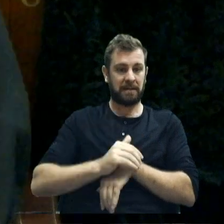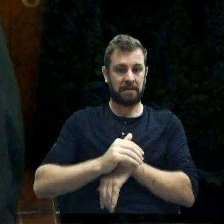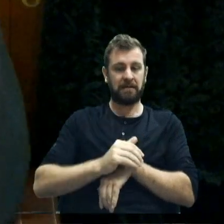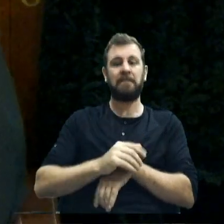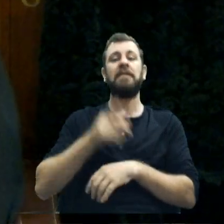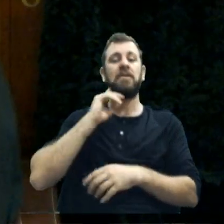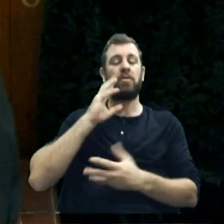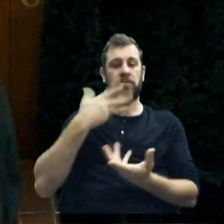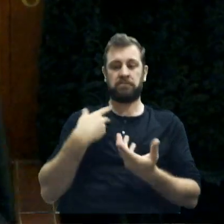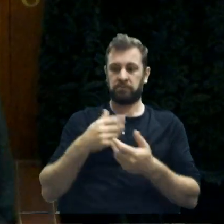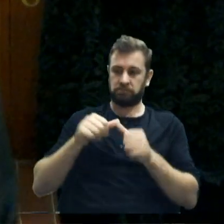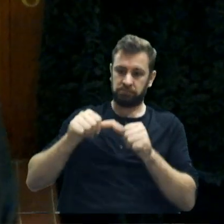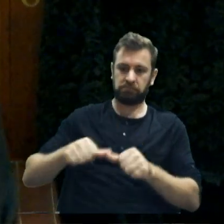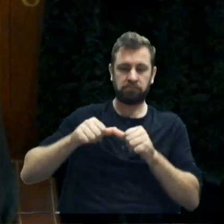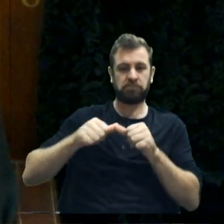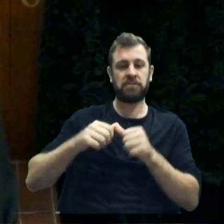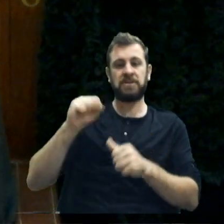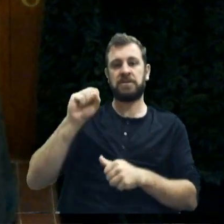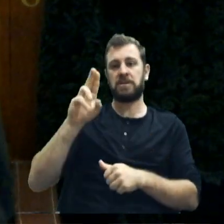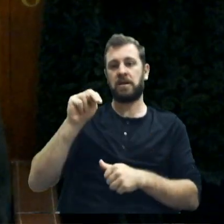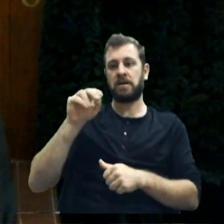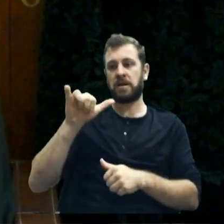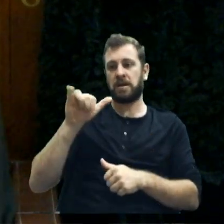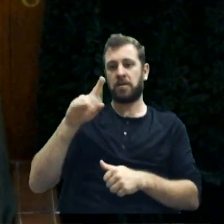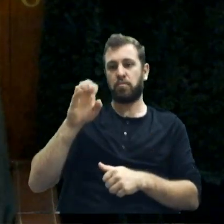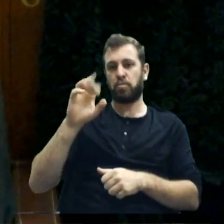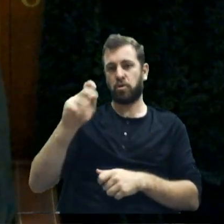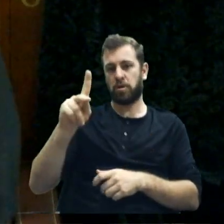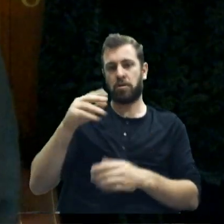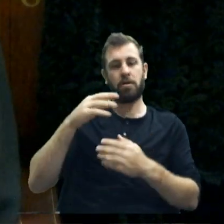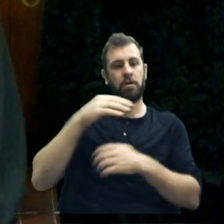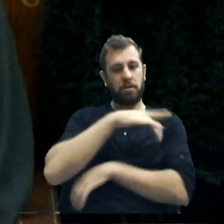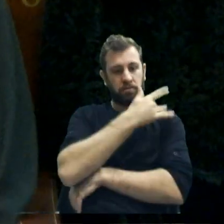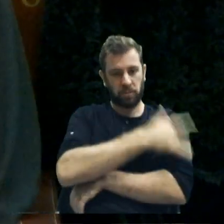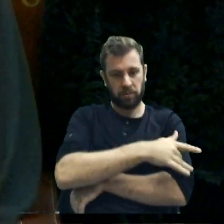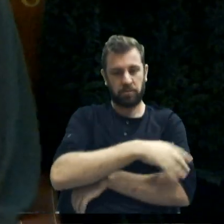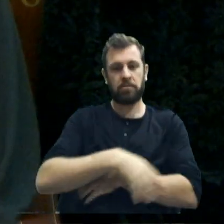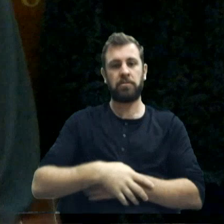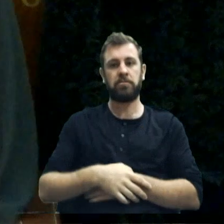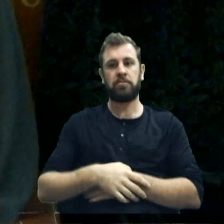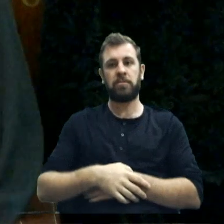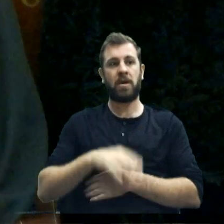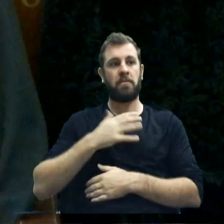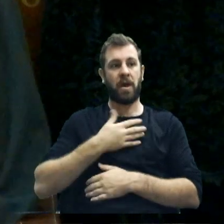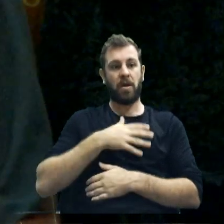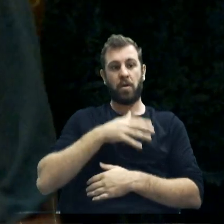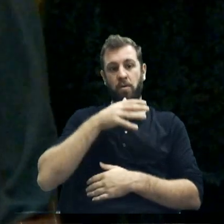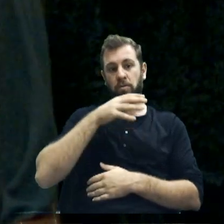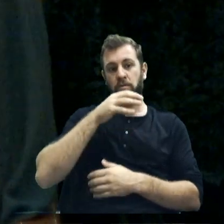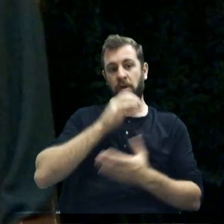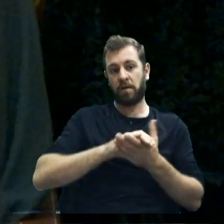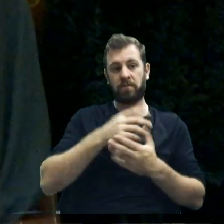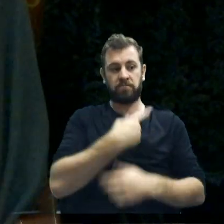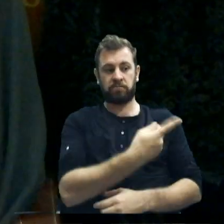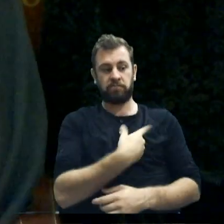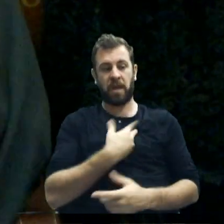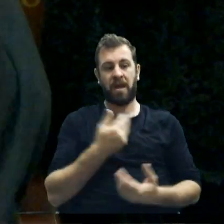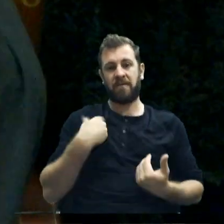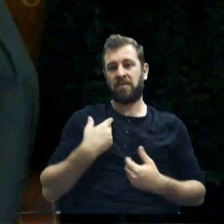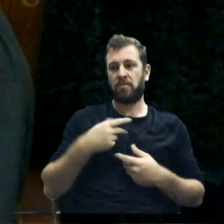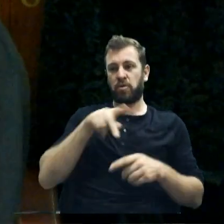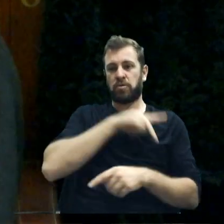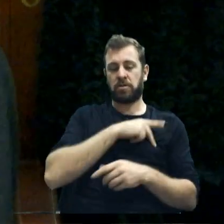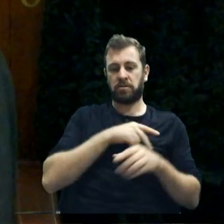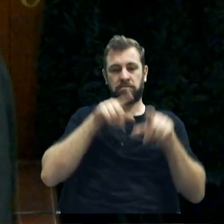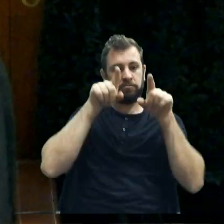And we had, my wife and I, we had a little personal room, a little personal pod, and he was in there in his incubator. And there must have